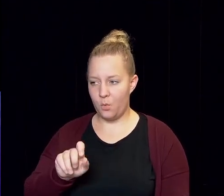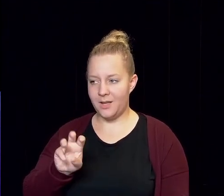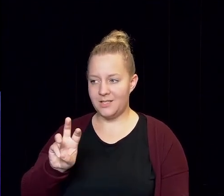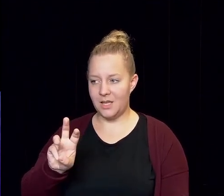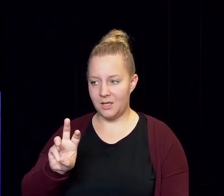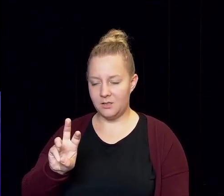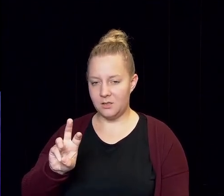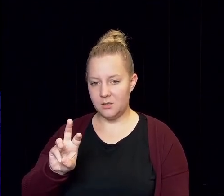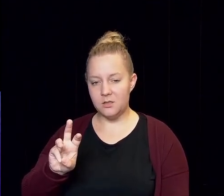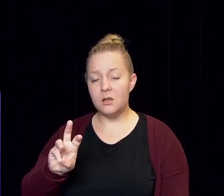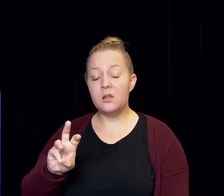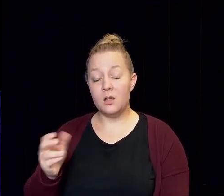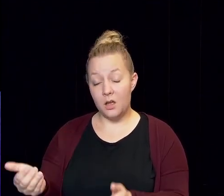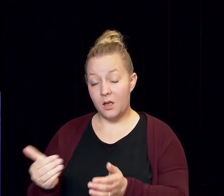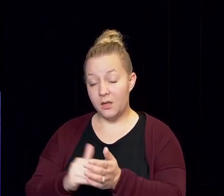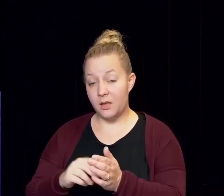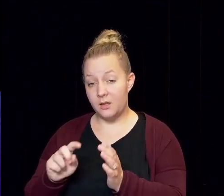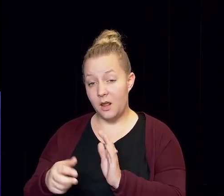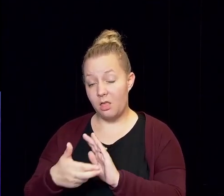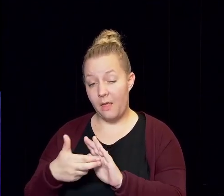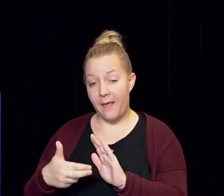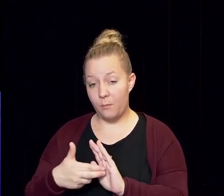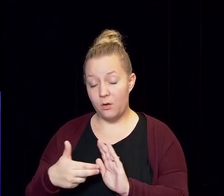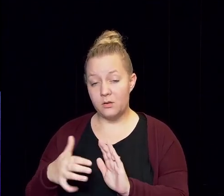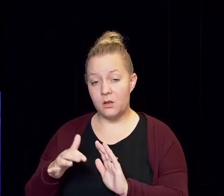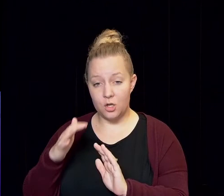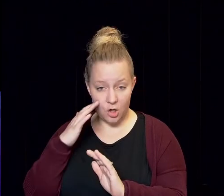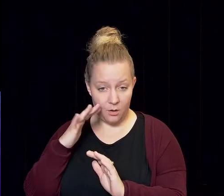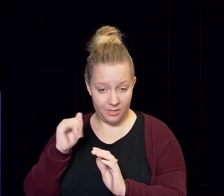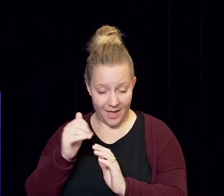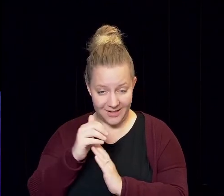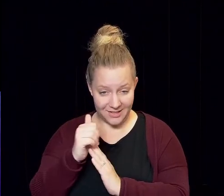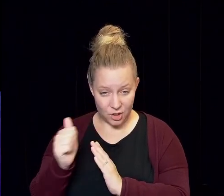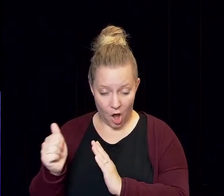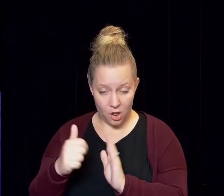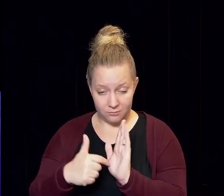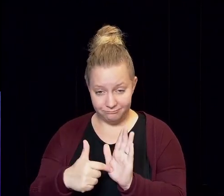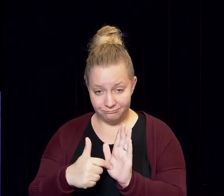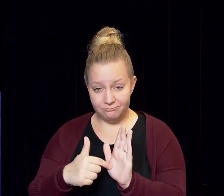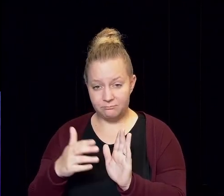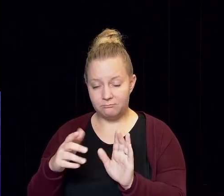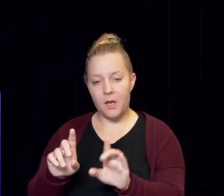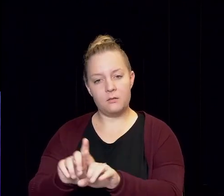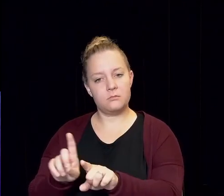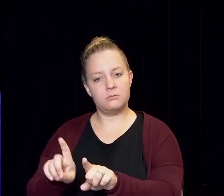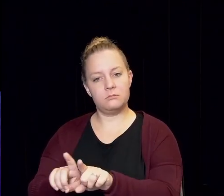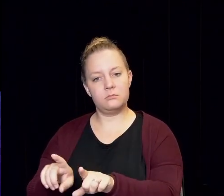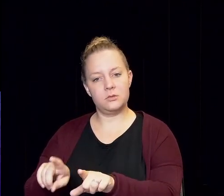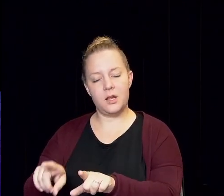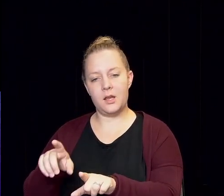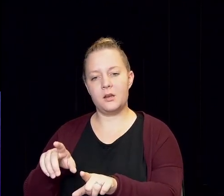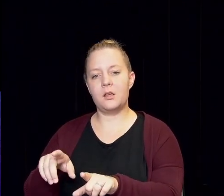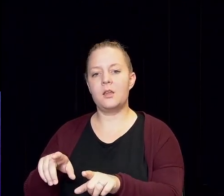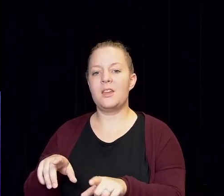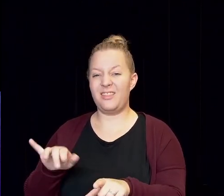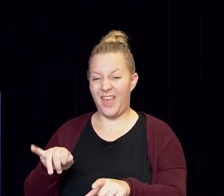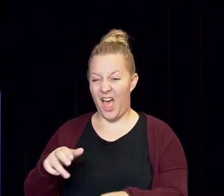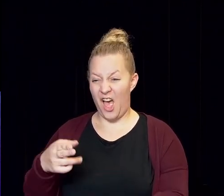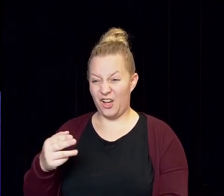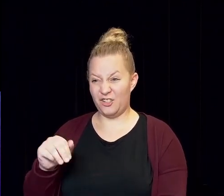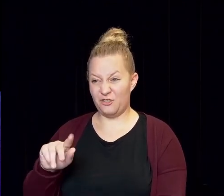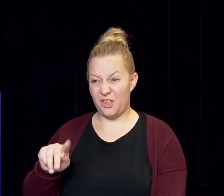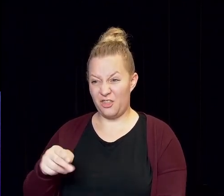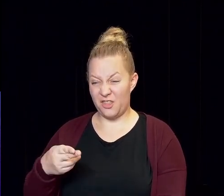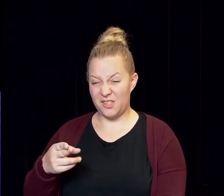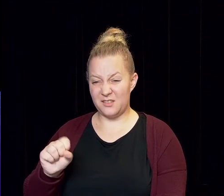1.6. But then again, we need our label, so I know that that's $, which means that I also need that hundredths place taken care of,